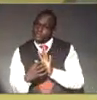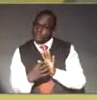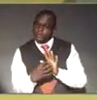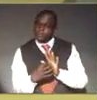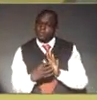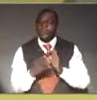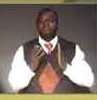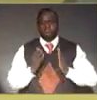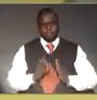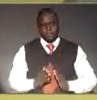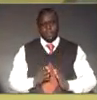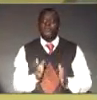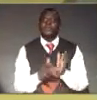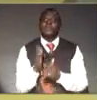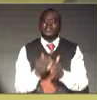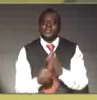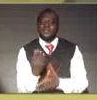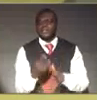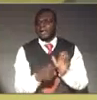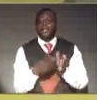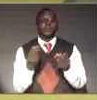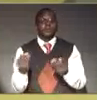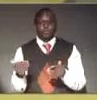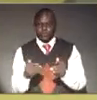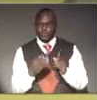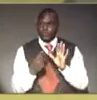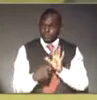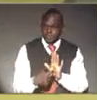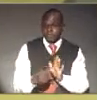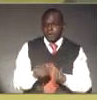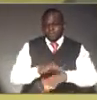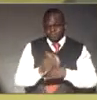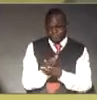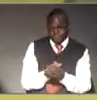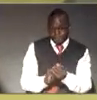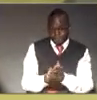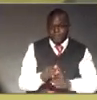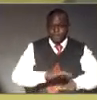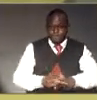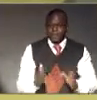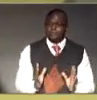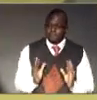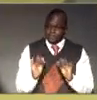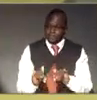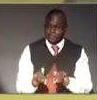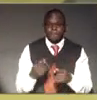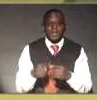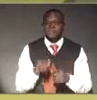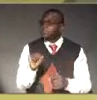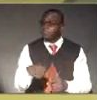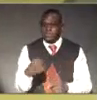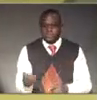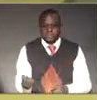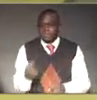humility on Easter. That's easy to show. But if you wash my feet as a congregant, but you cannot